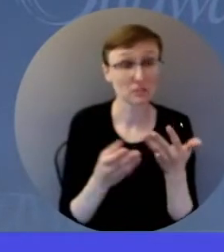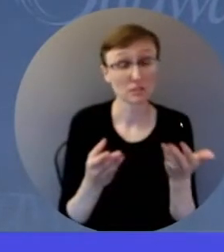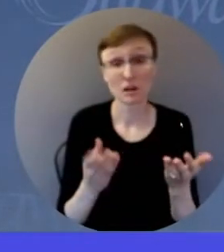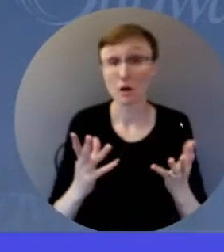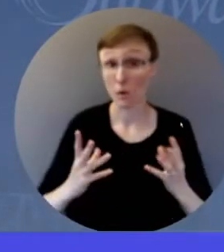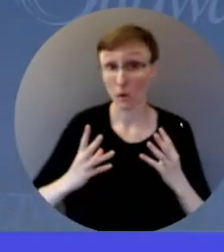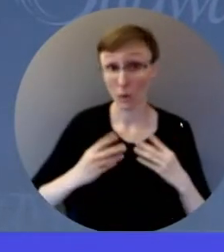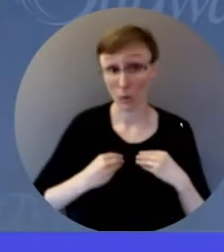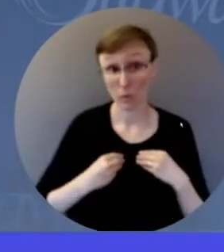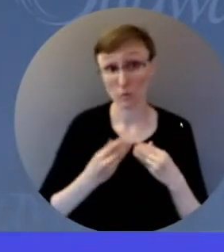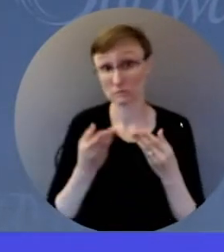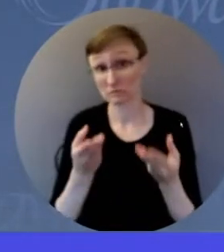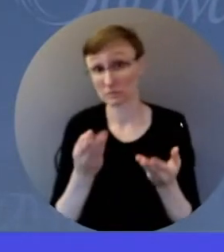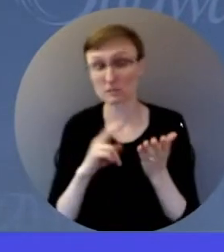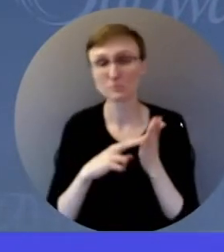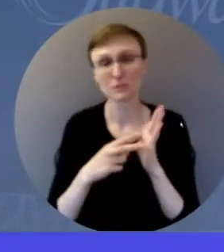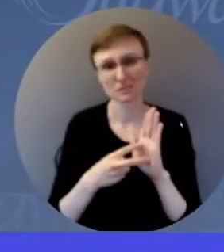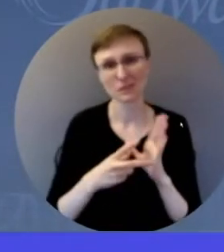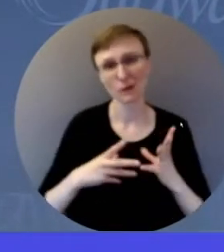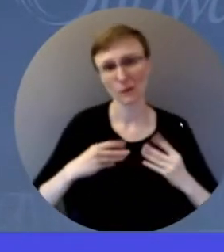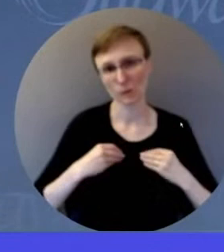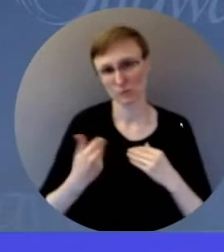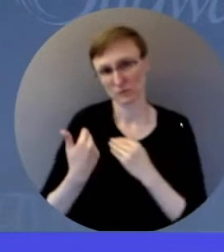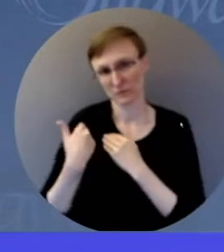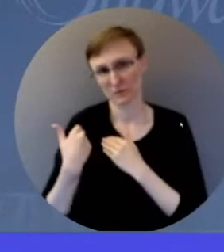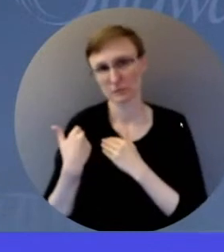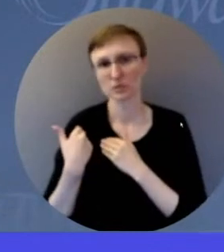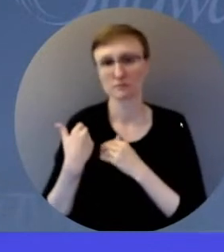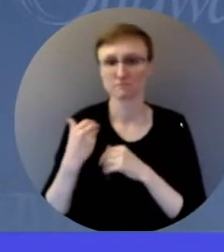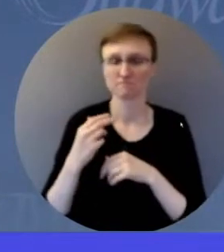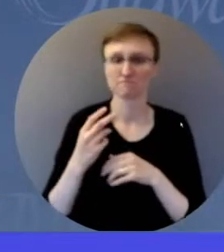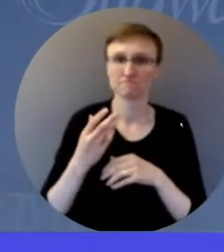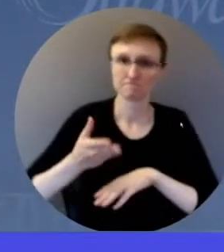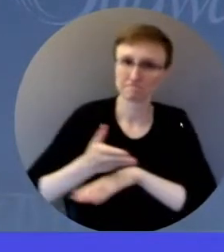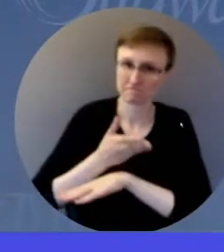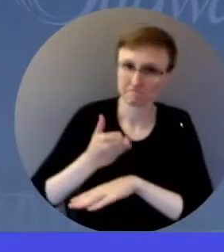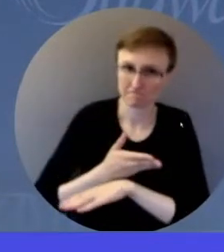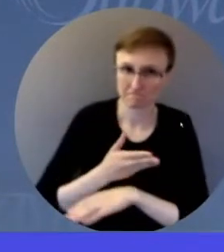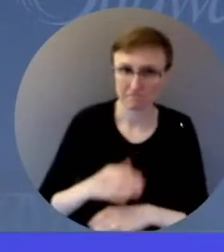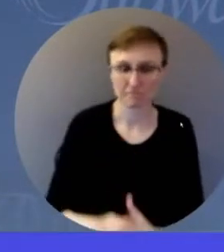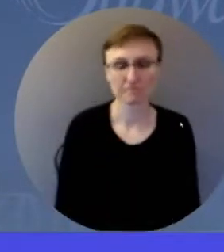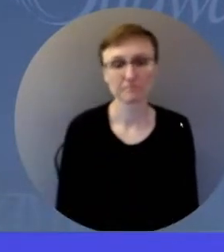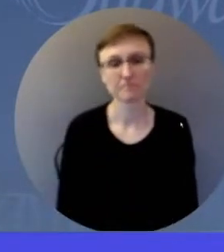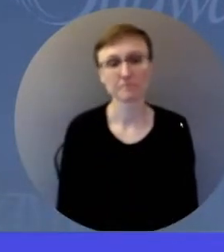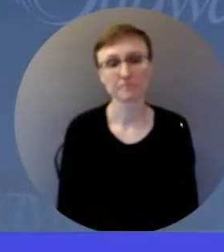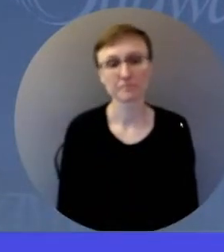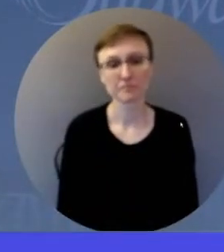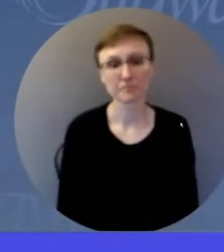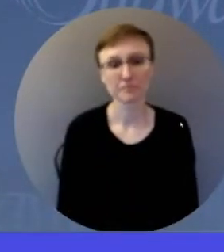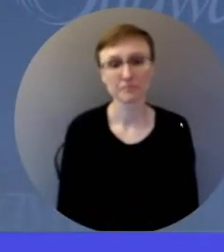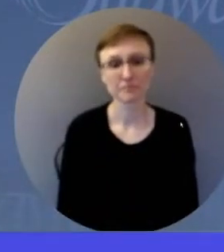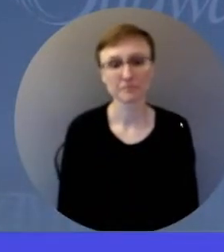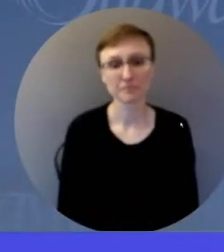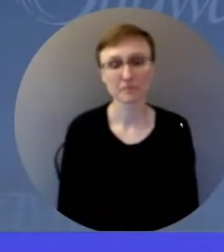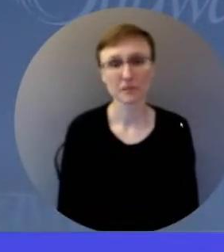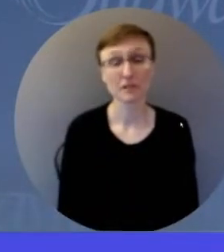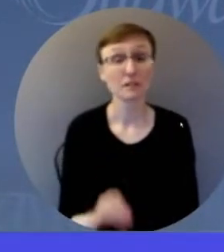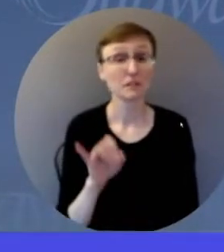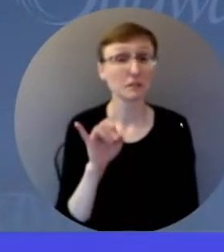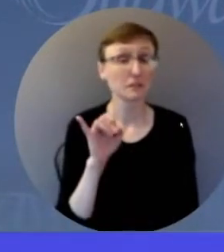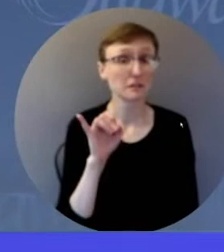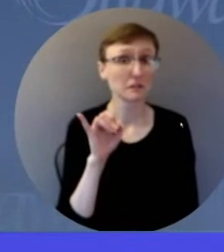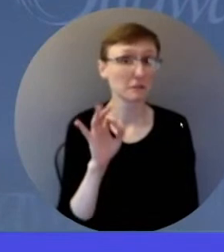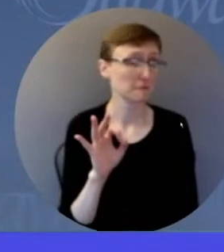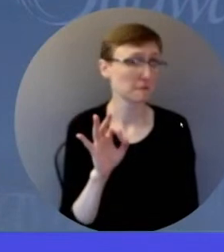own the responsibility to maintain it. And so I think if, there were 2 elements, if I was to